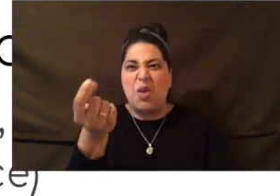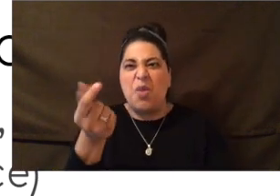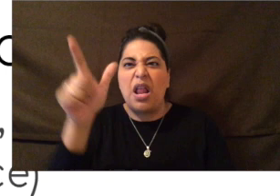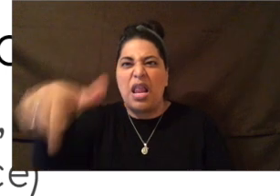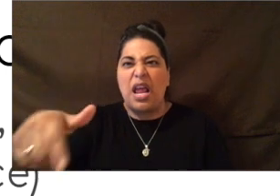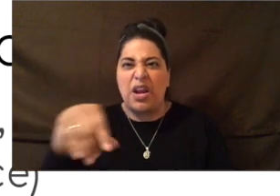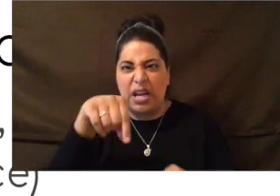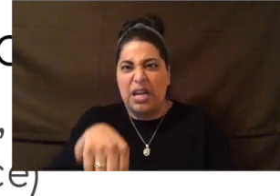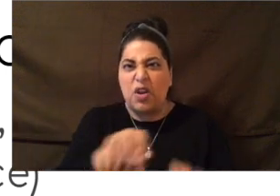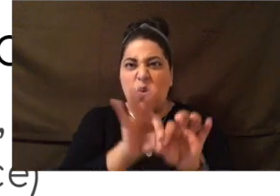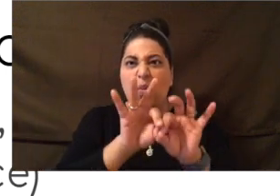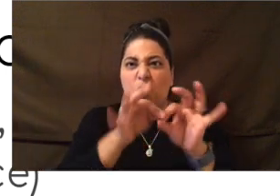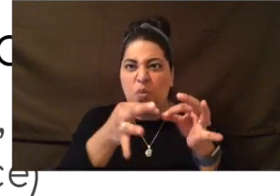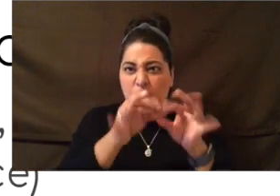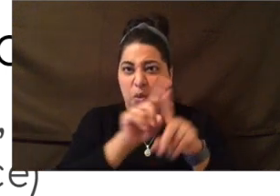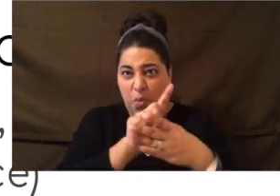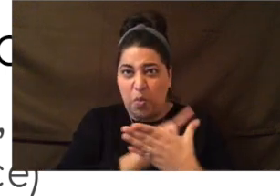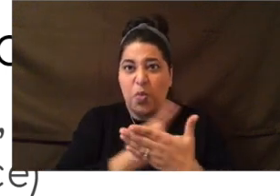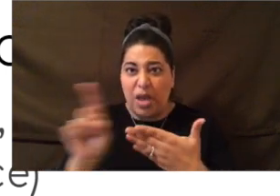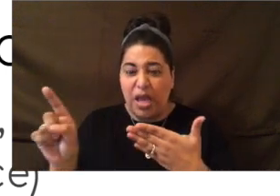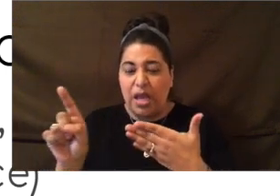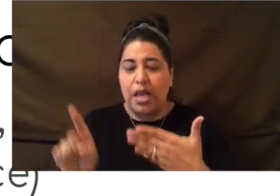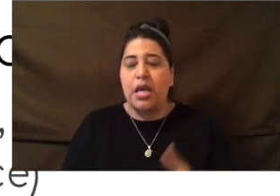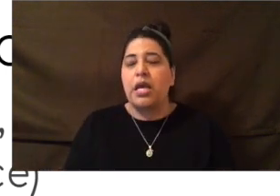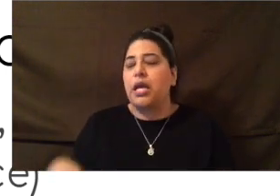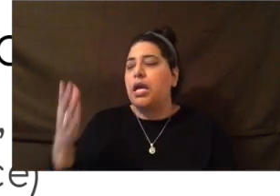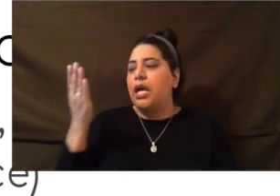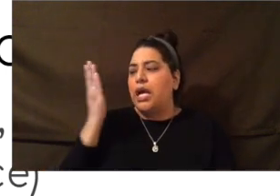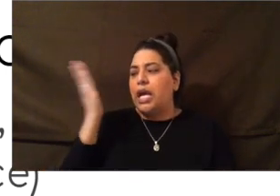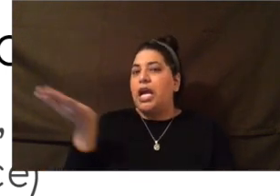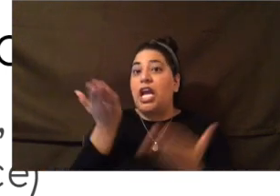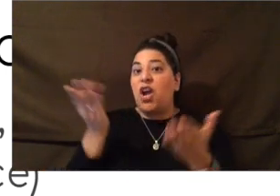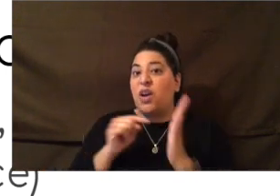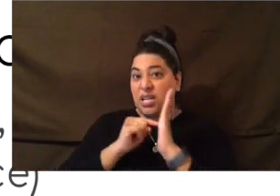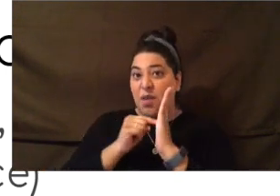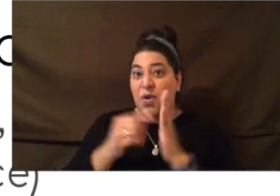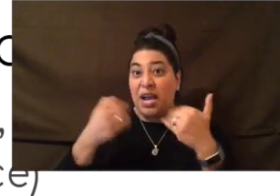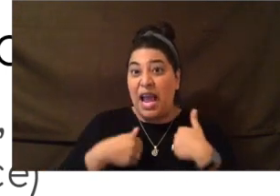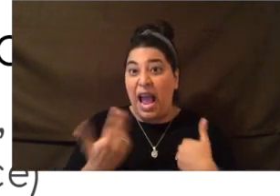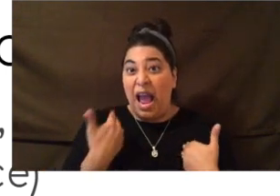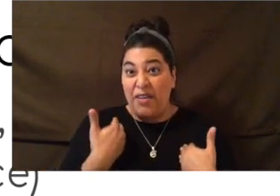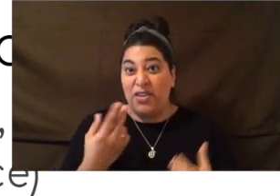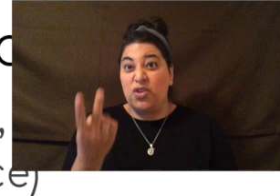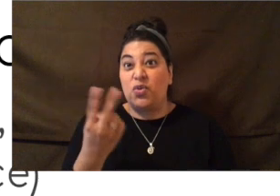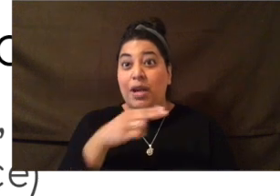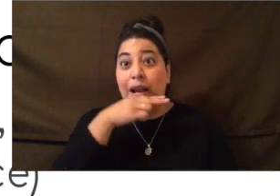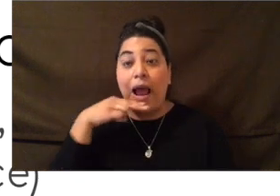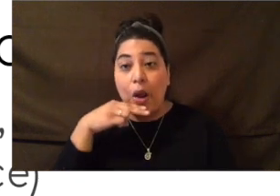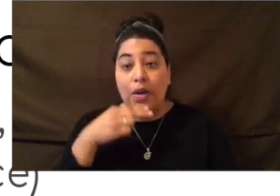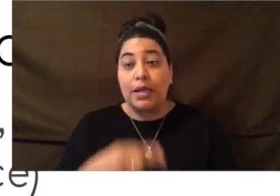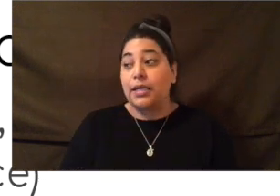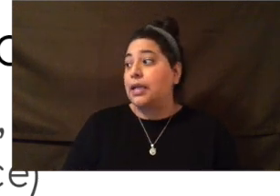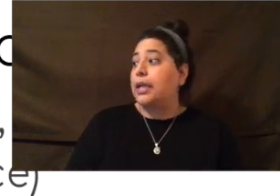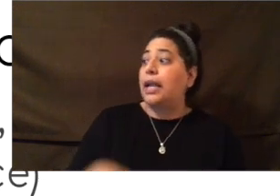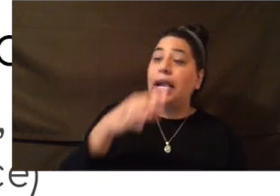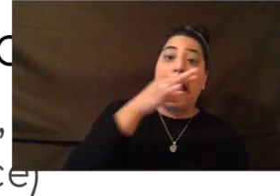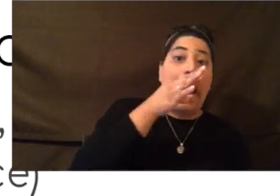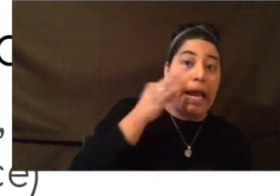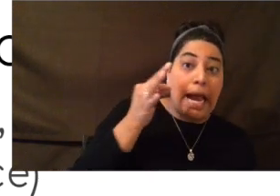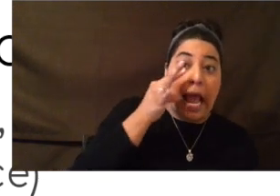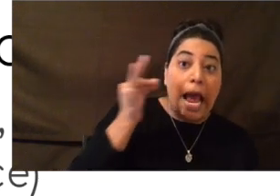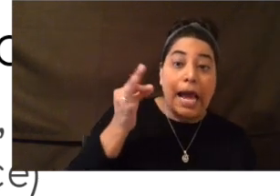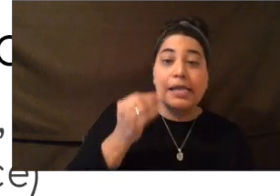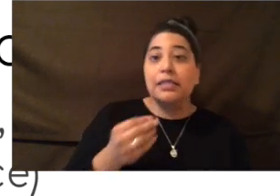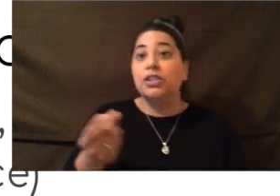to become important later in the week when we talk about another kind of conjunction. Okay, so here are some examples. So you could have